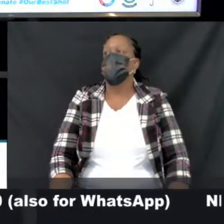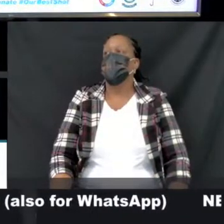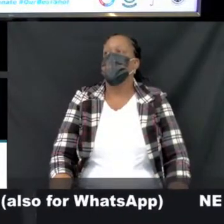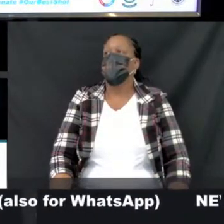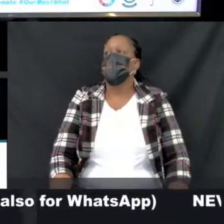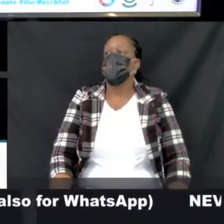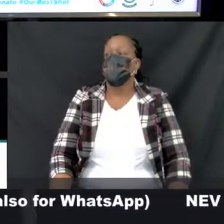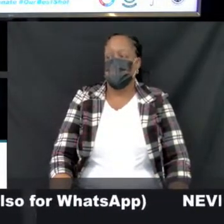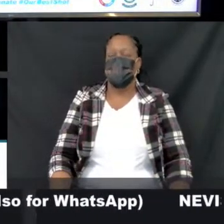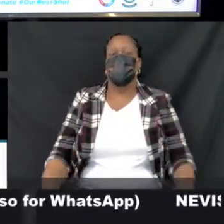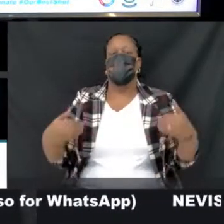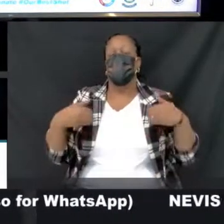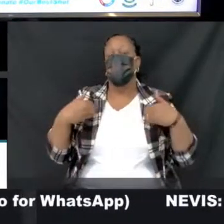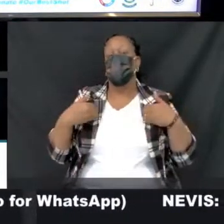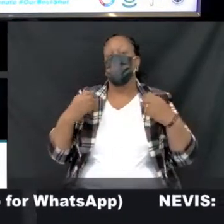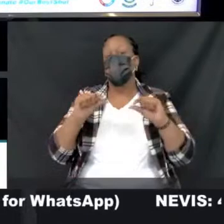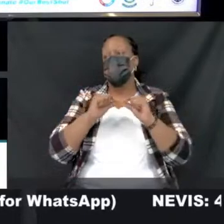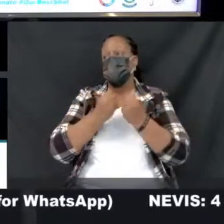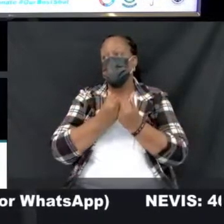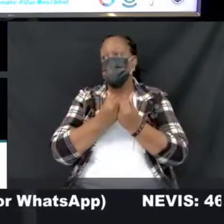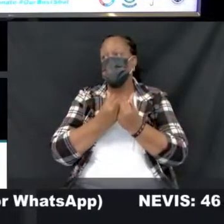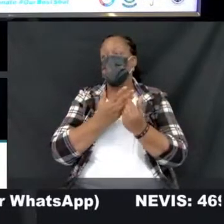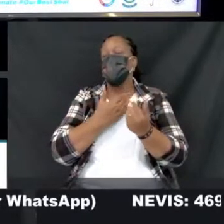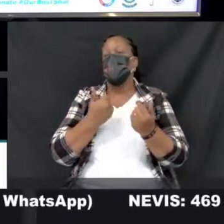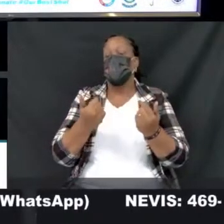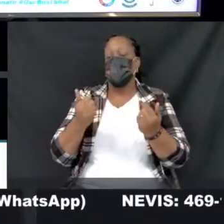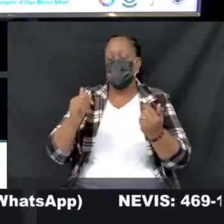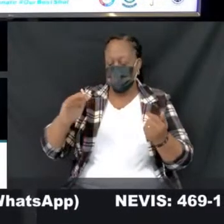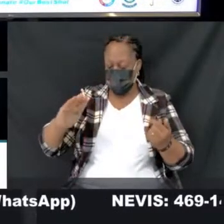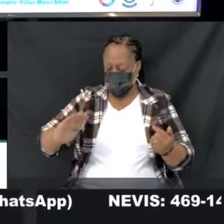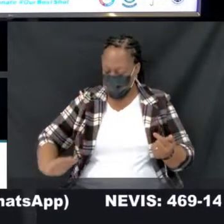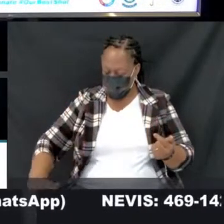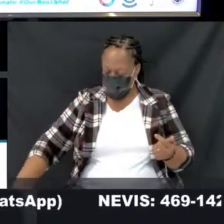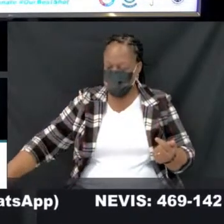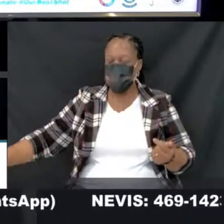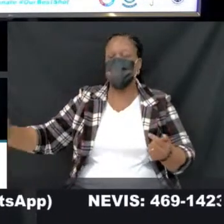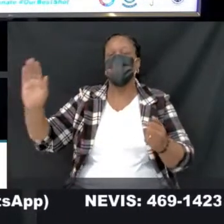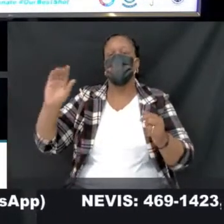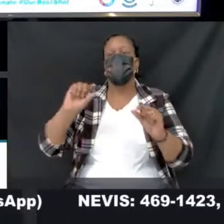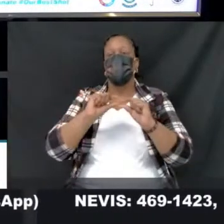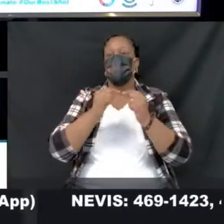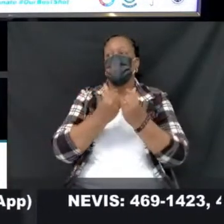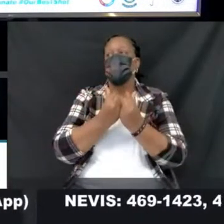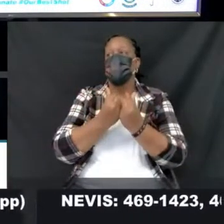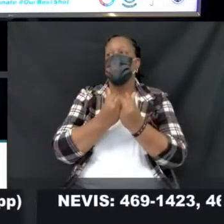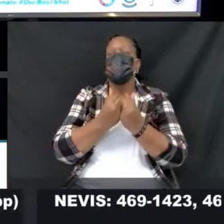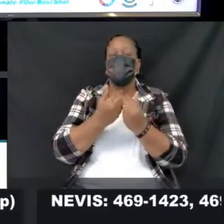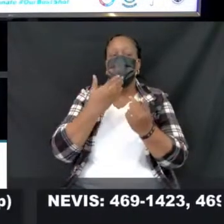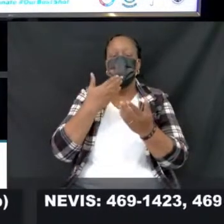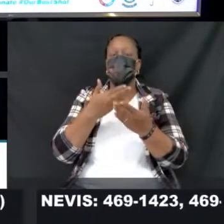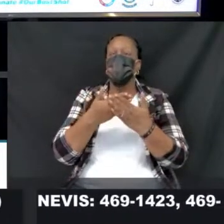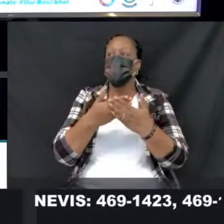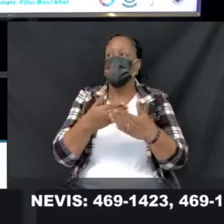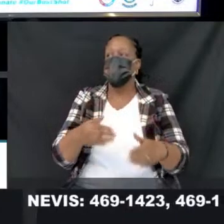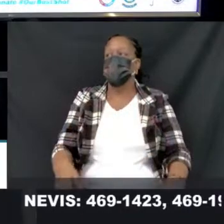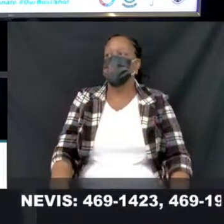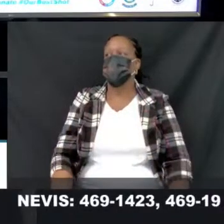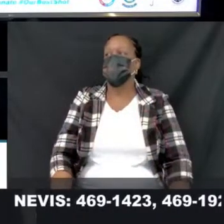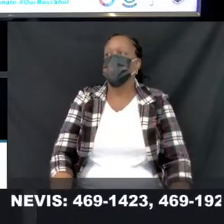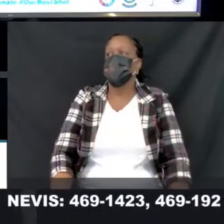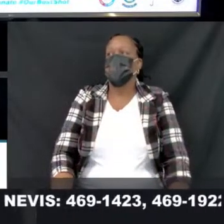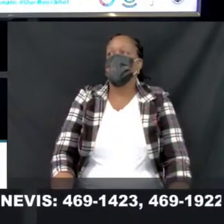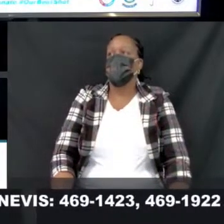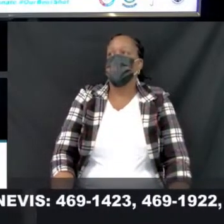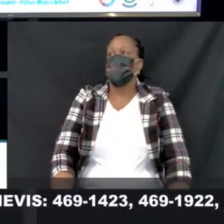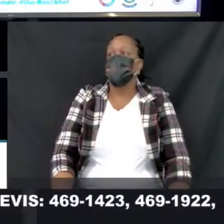by what has been presented. We are hopeful that as soon as we take this to cabinet, we can have a favorable outcome